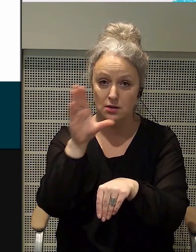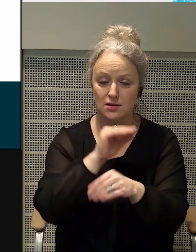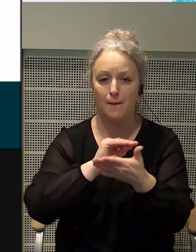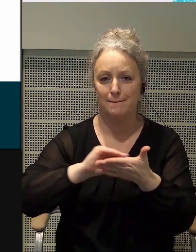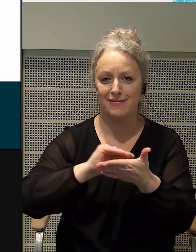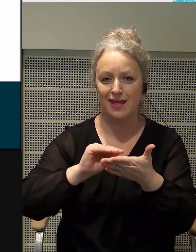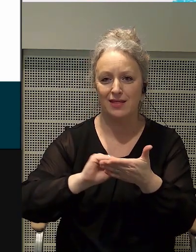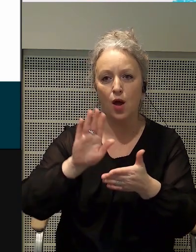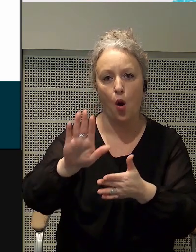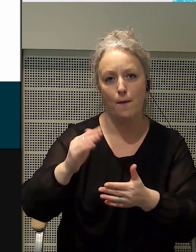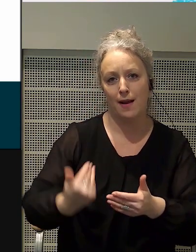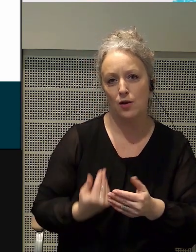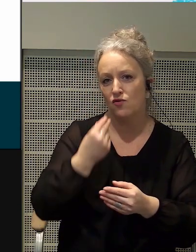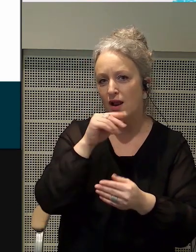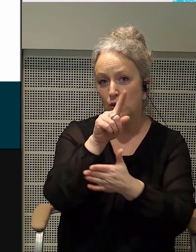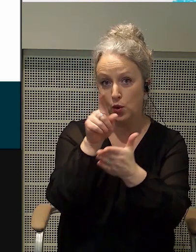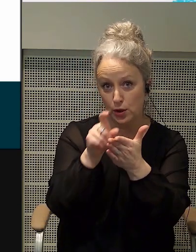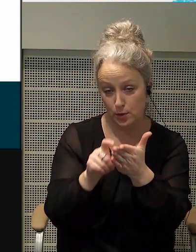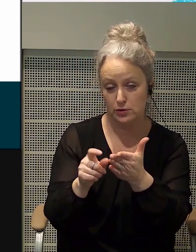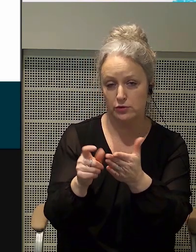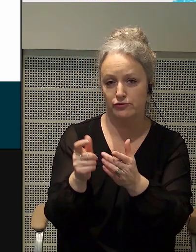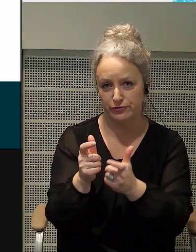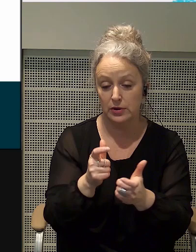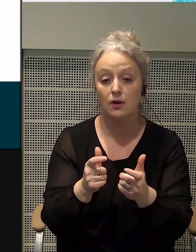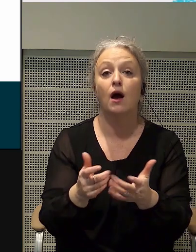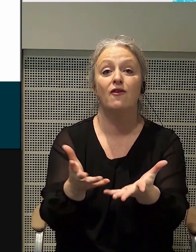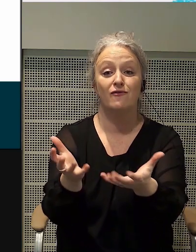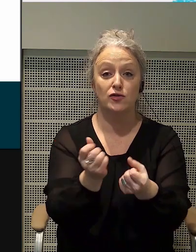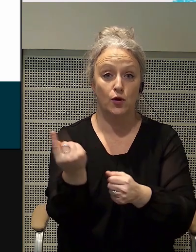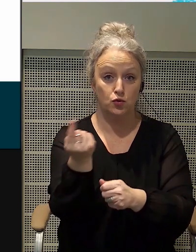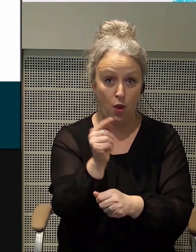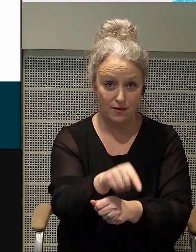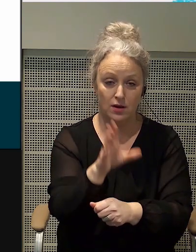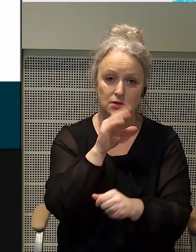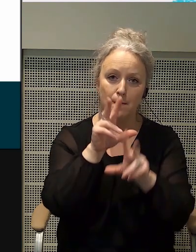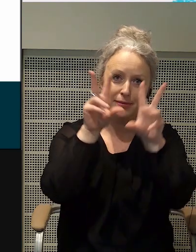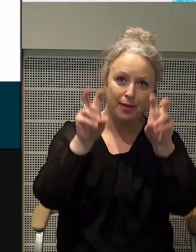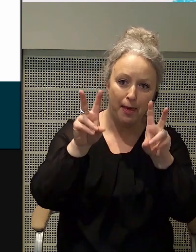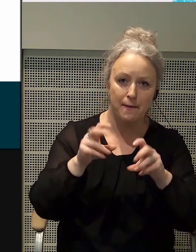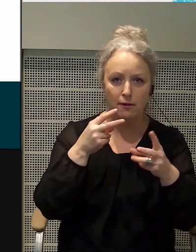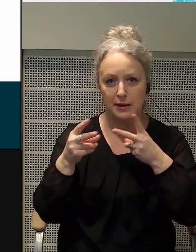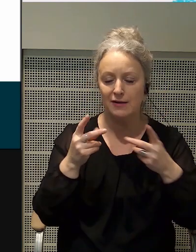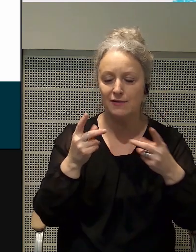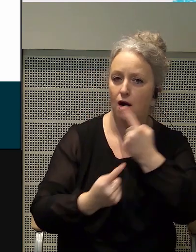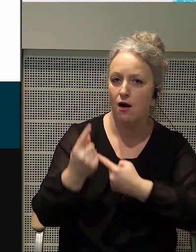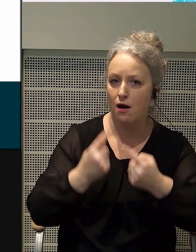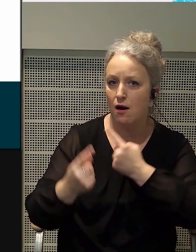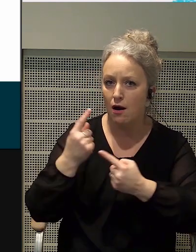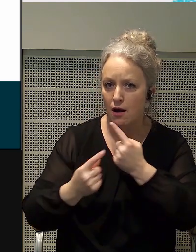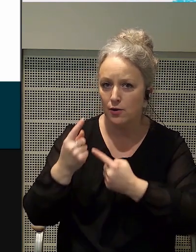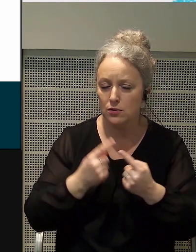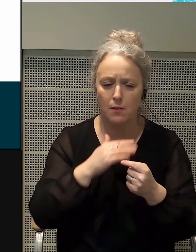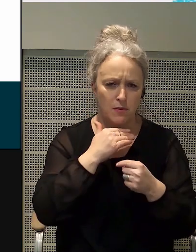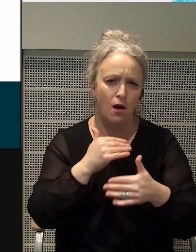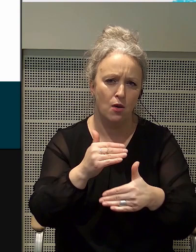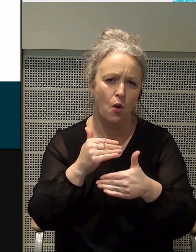discuss those. It's extremely helpful, and at the time it started, professionals were going like, well, my clinic is so